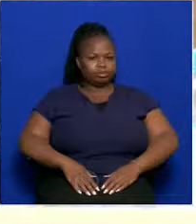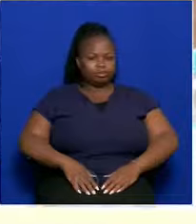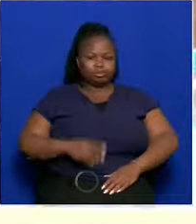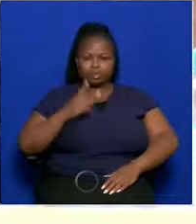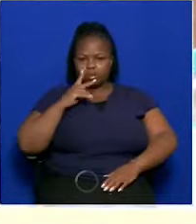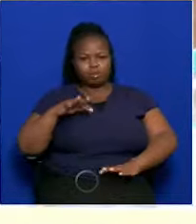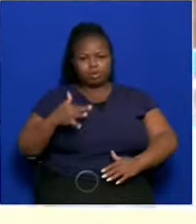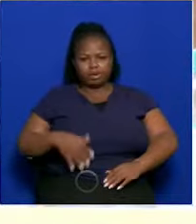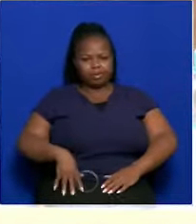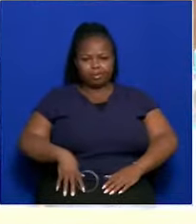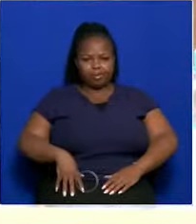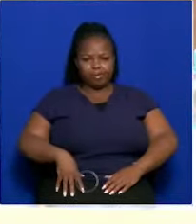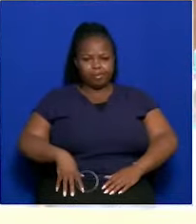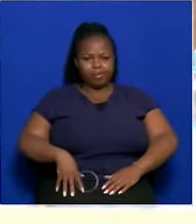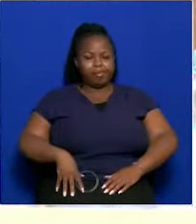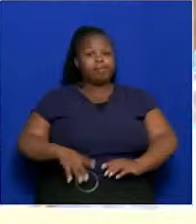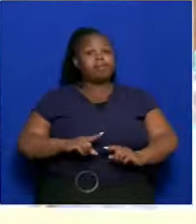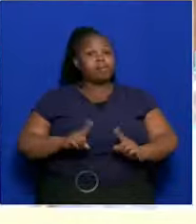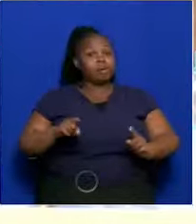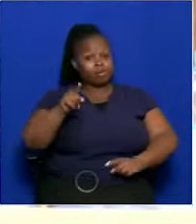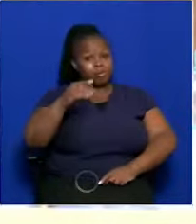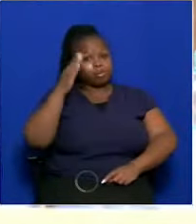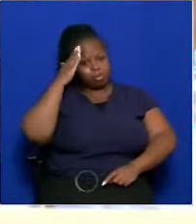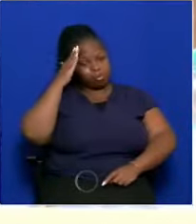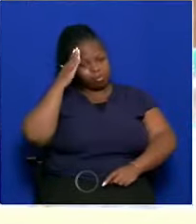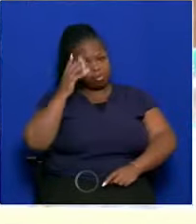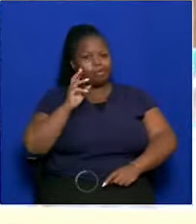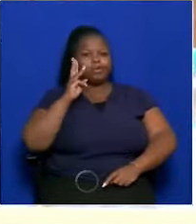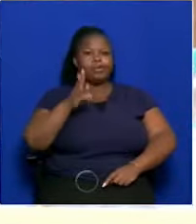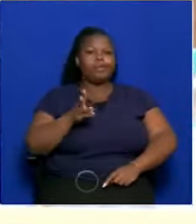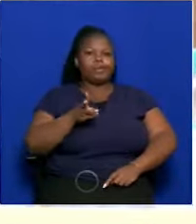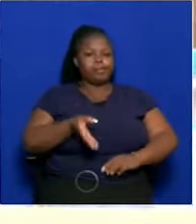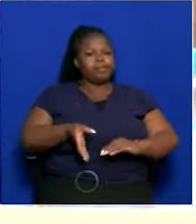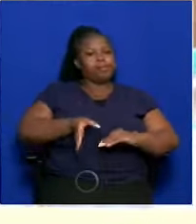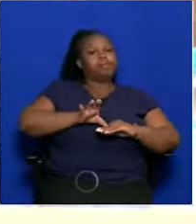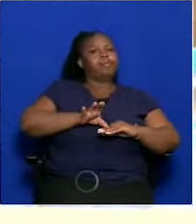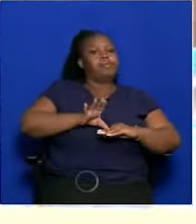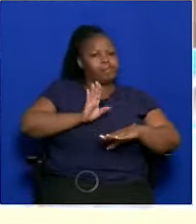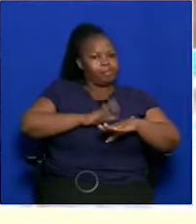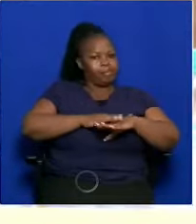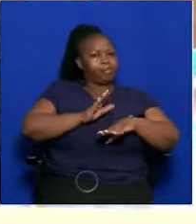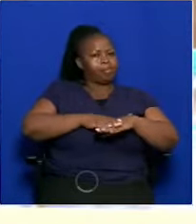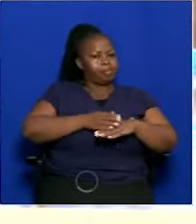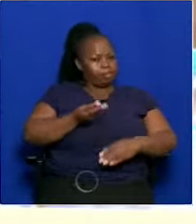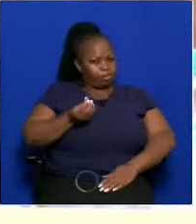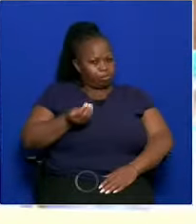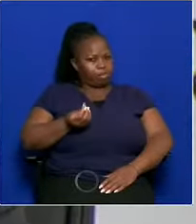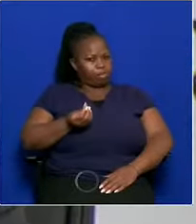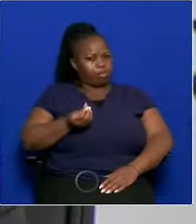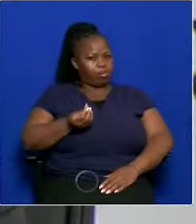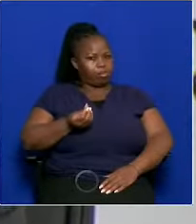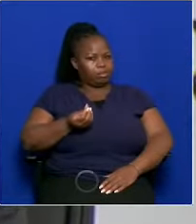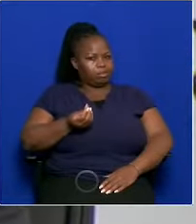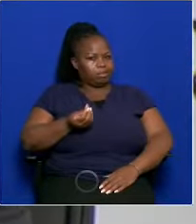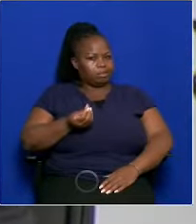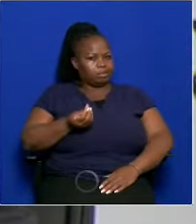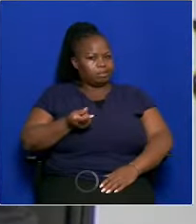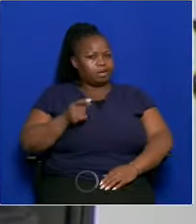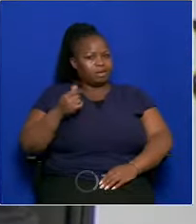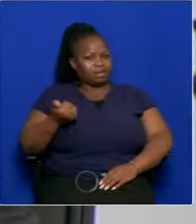the onset, you knew that you were going to ask for a substantial amount which was more than what had been quoted?